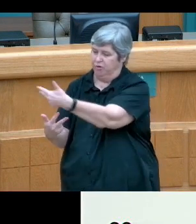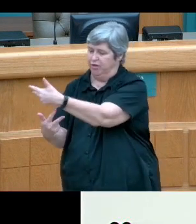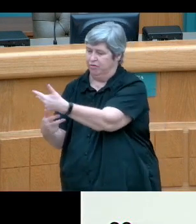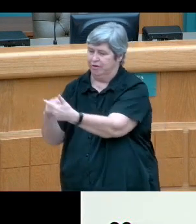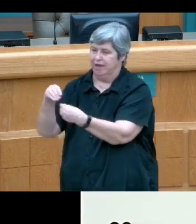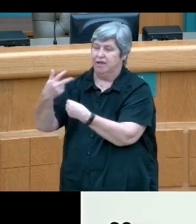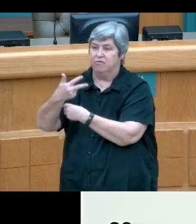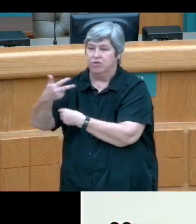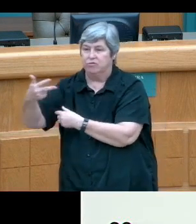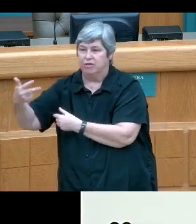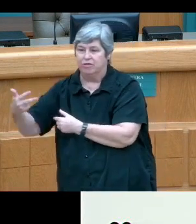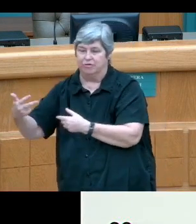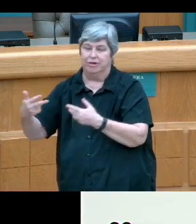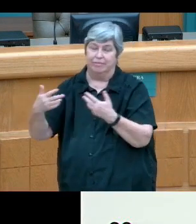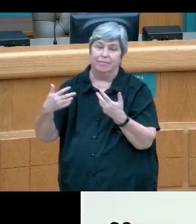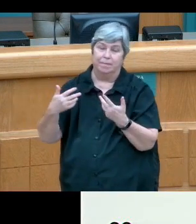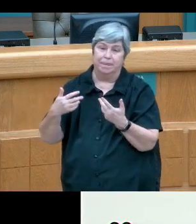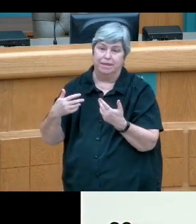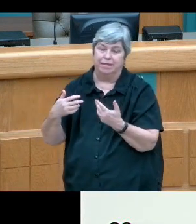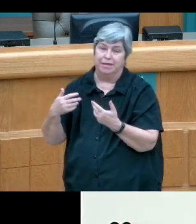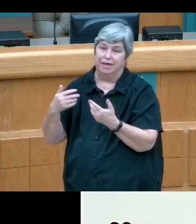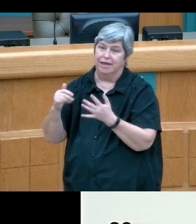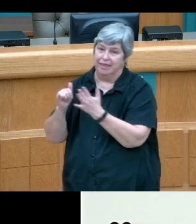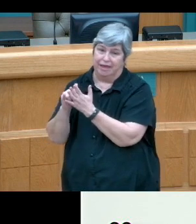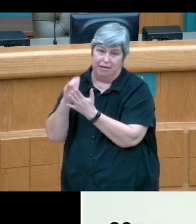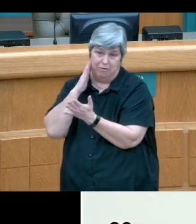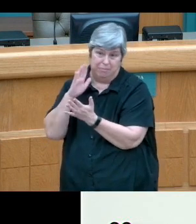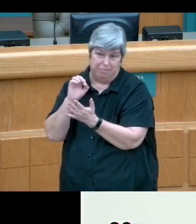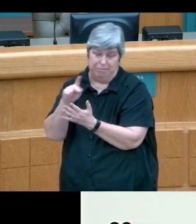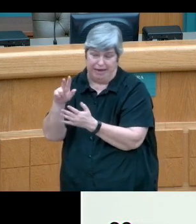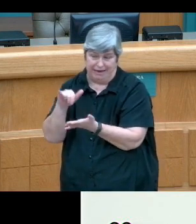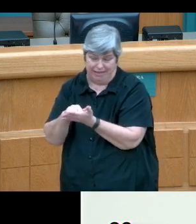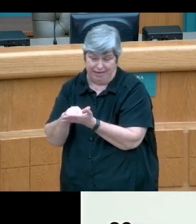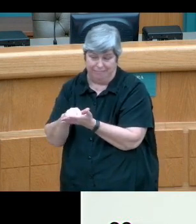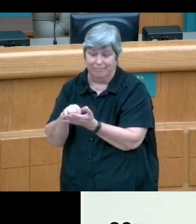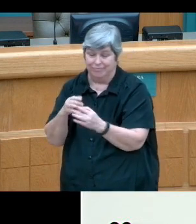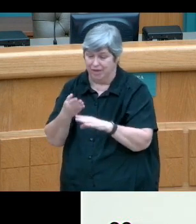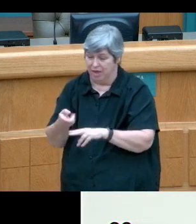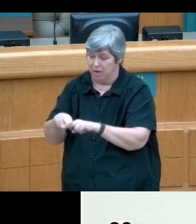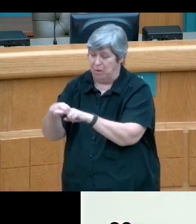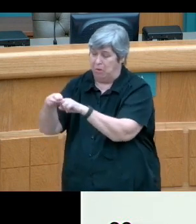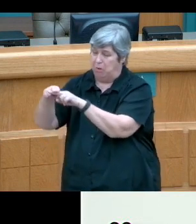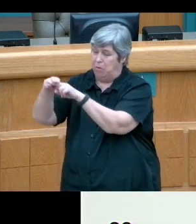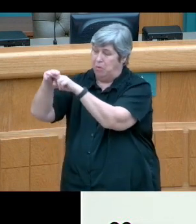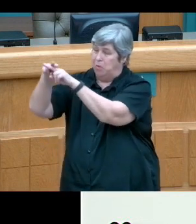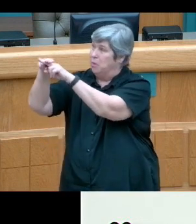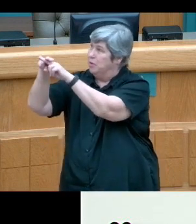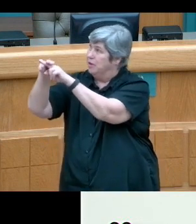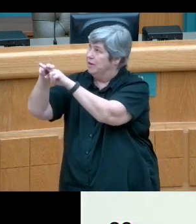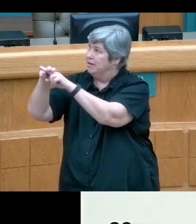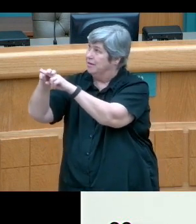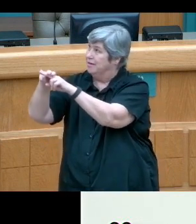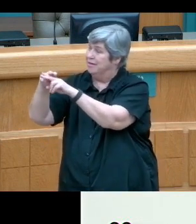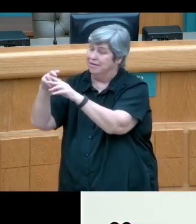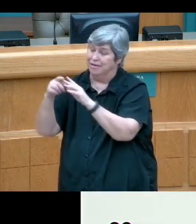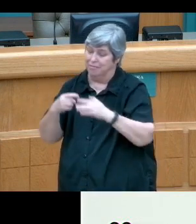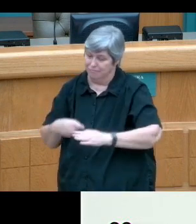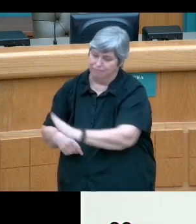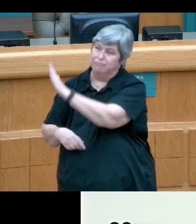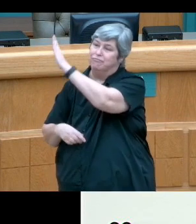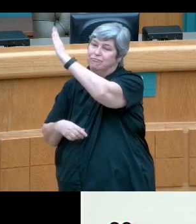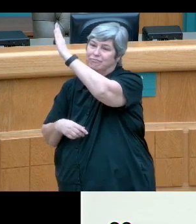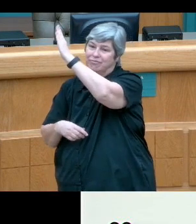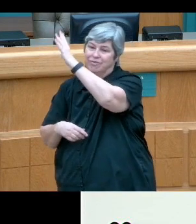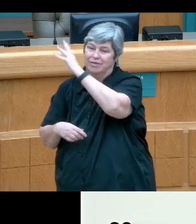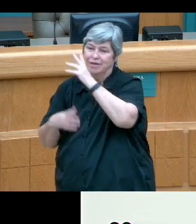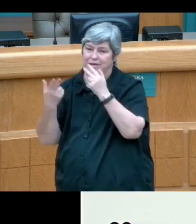every individual that contracts COVID-19. And at that rate of growth, as we demonstrated in one of the previous slides, you